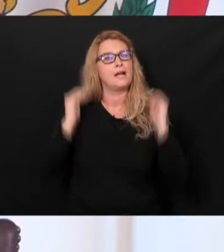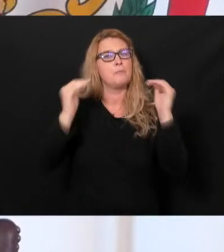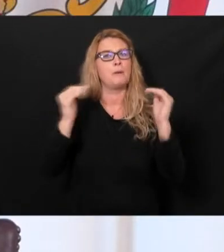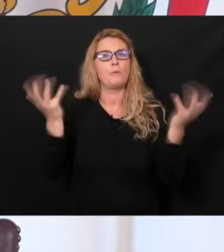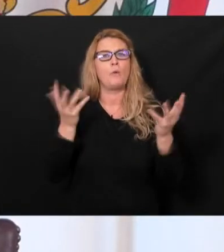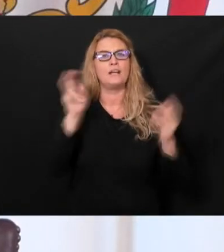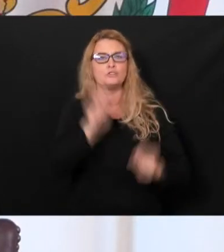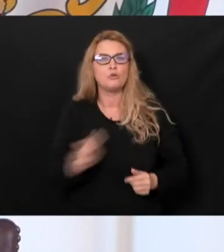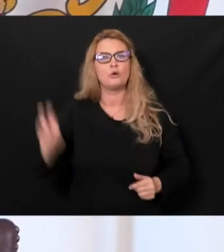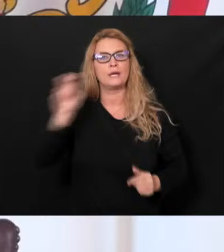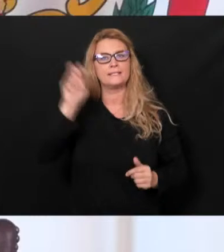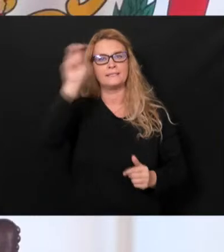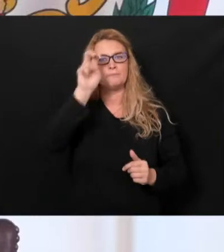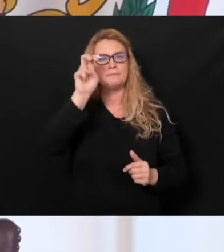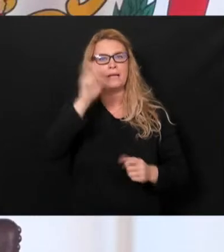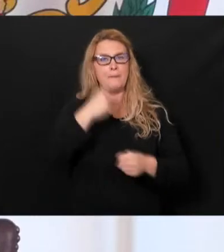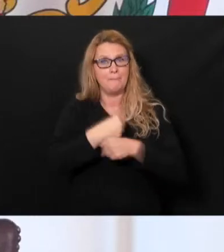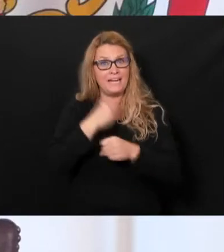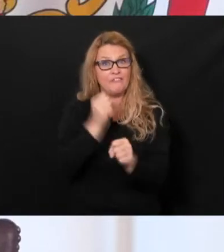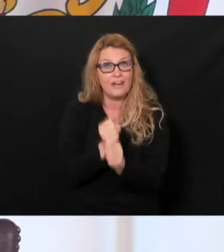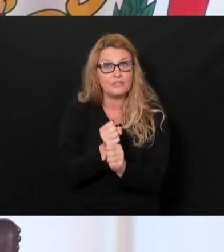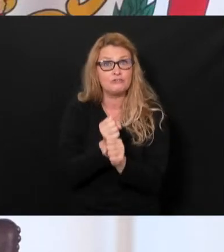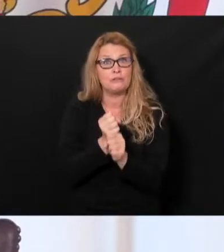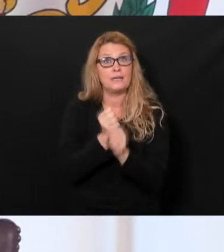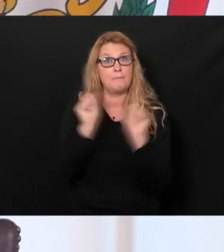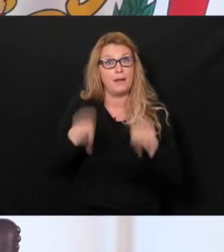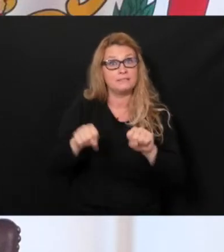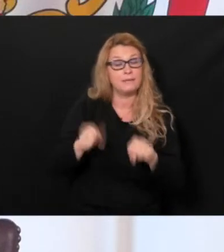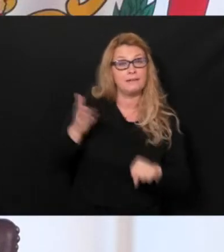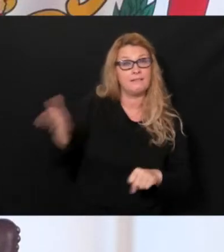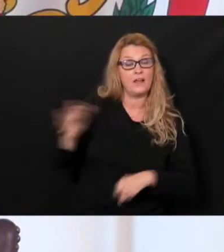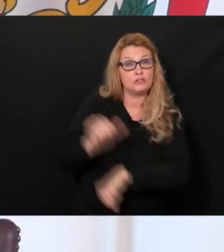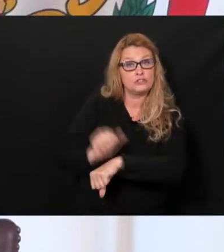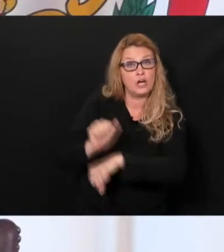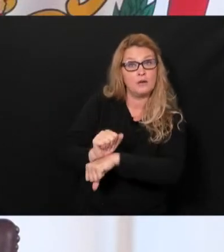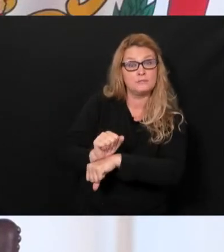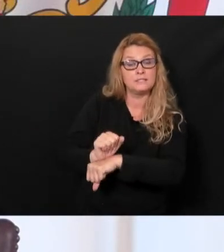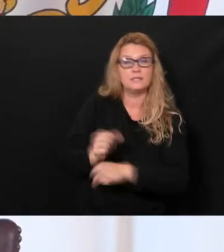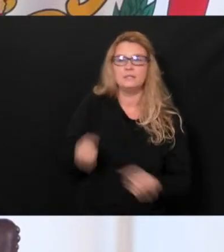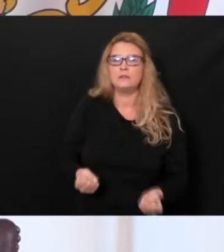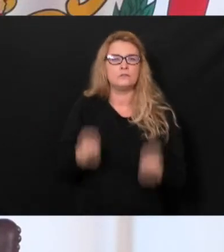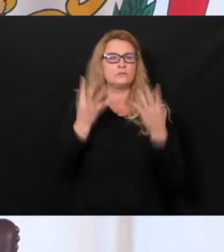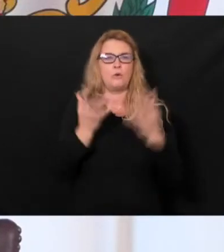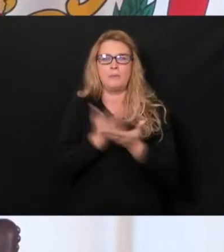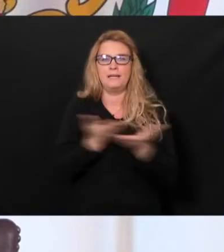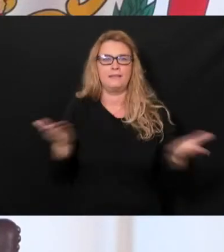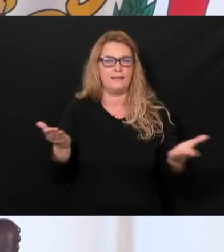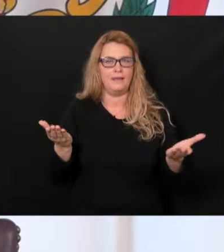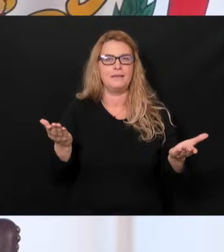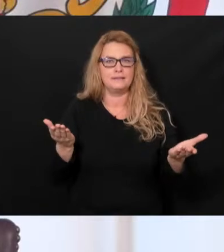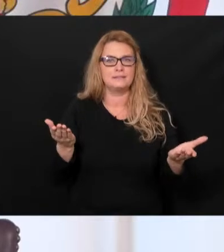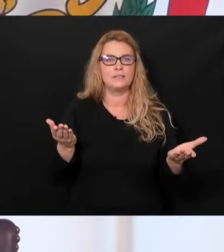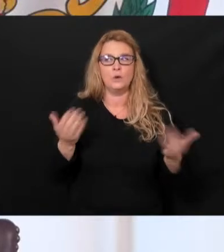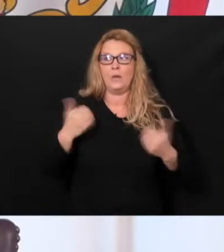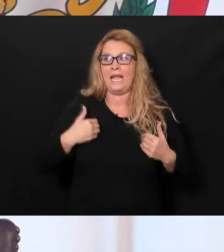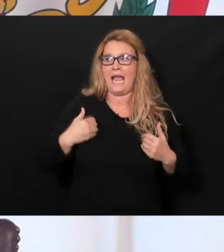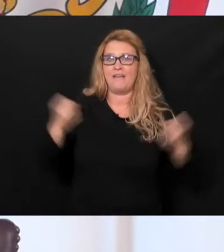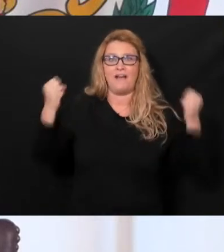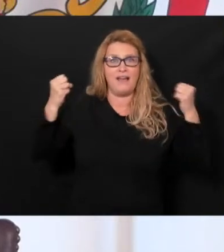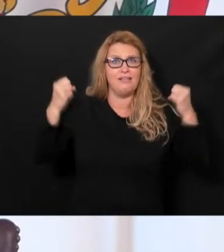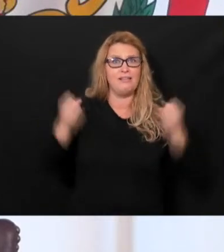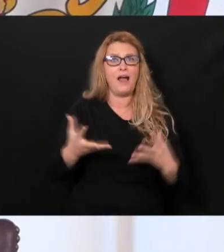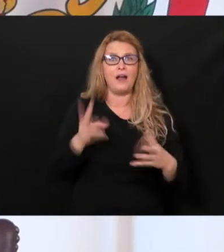up manufacturing possibilities down there. There's so many things when you've got an abundance of